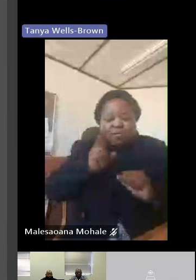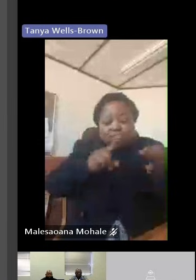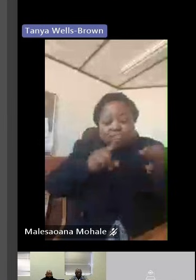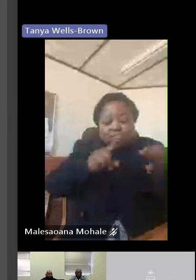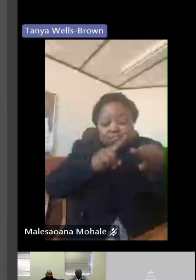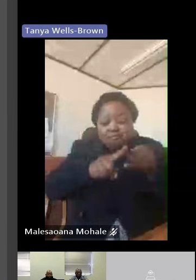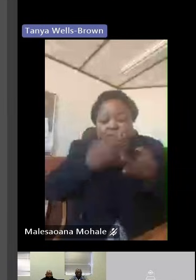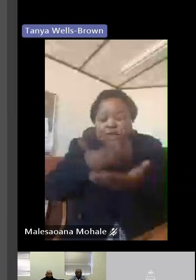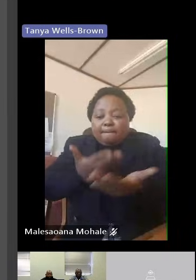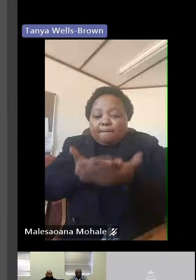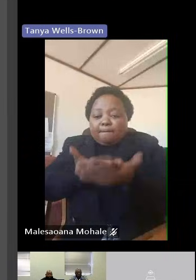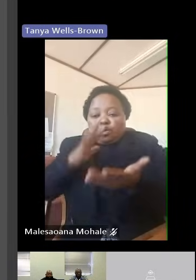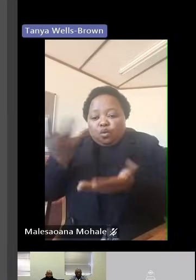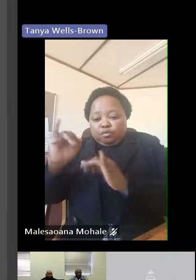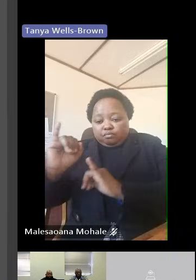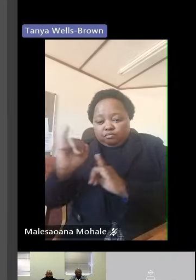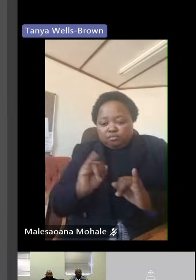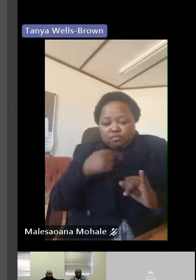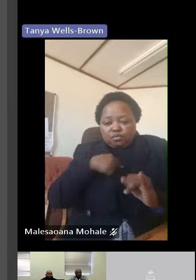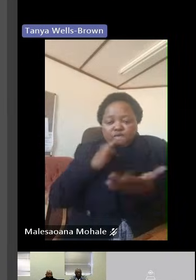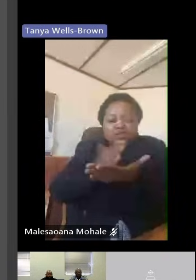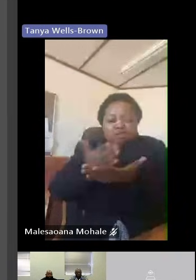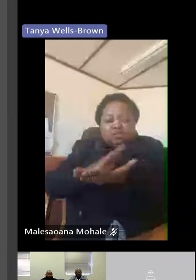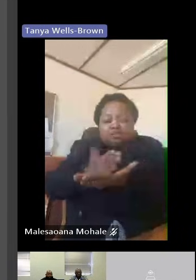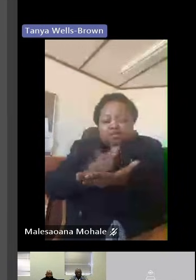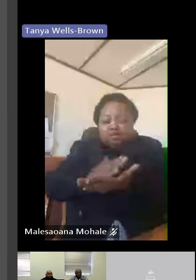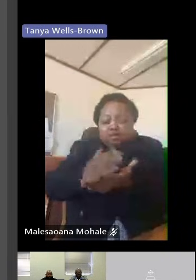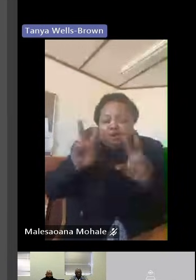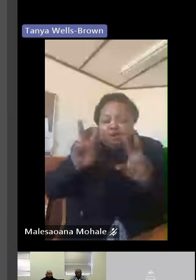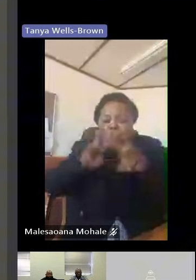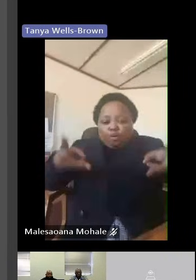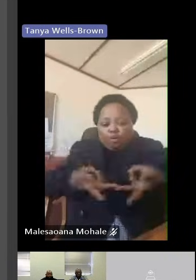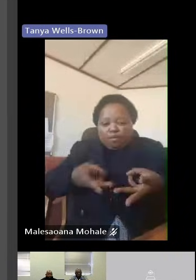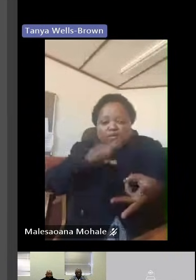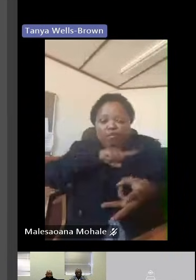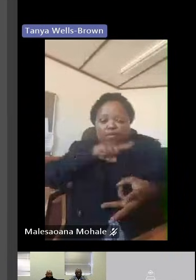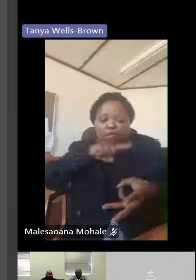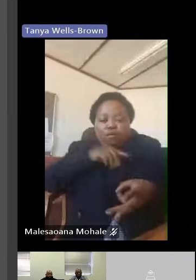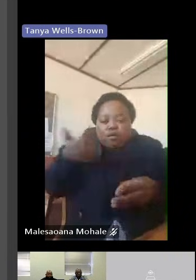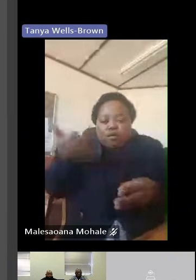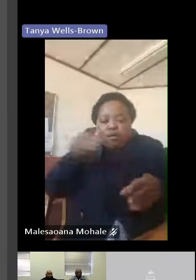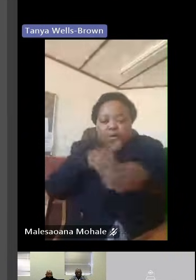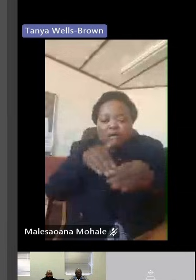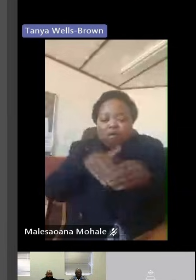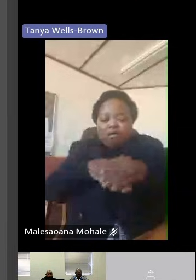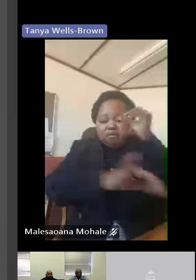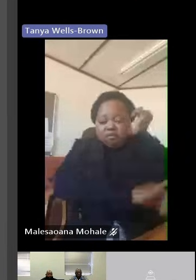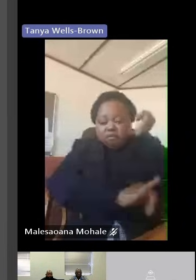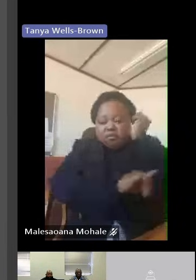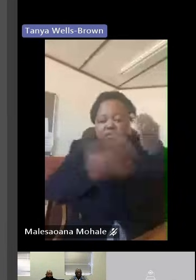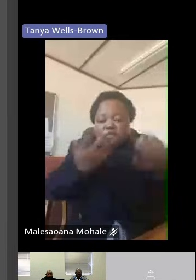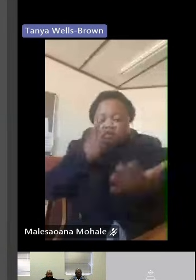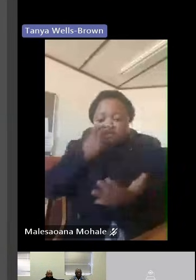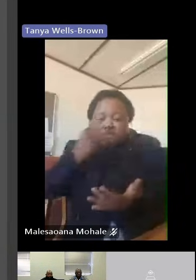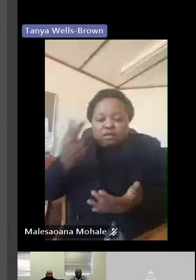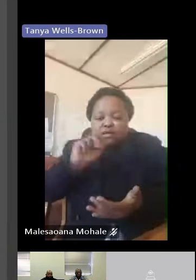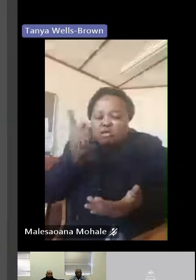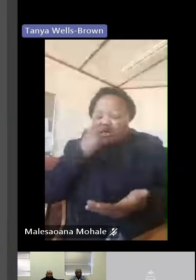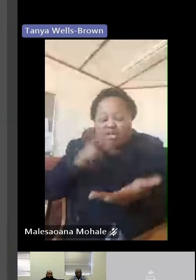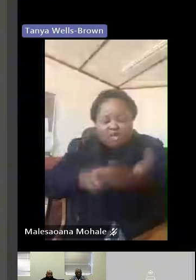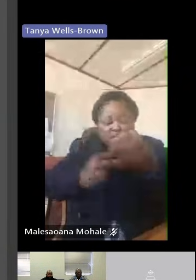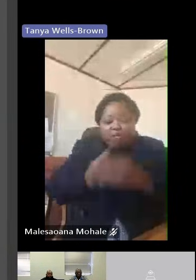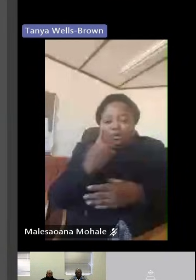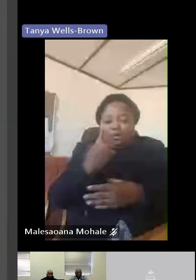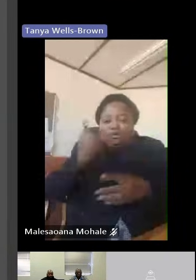a sort of shared global architecture that has worked in other countries. And then we will look at what needs to happen from those silos